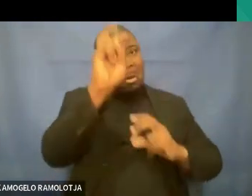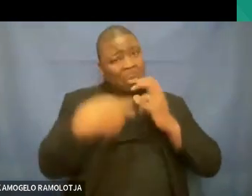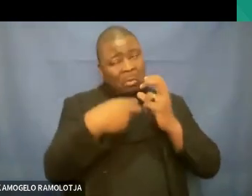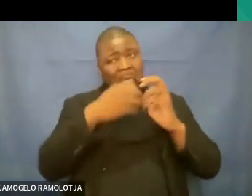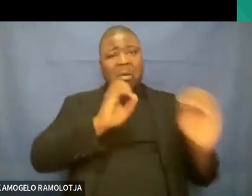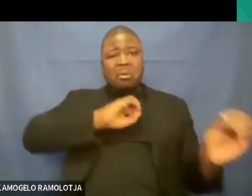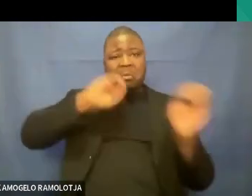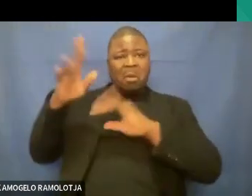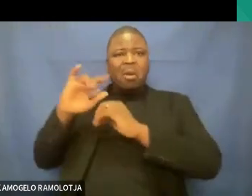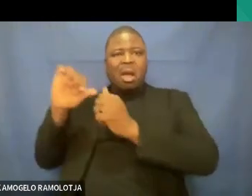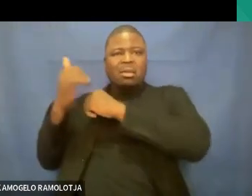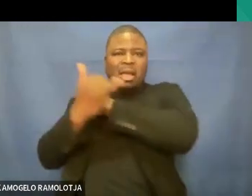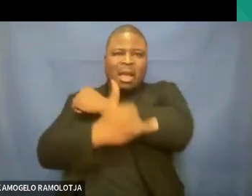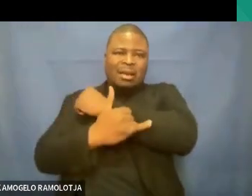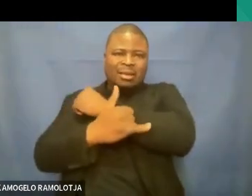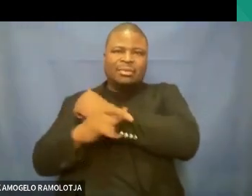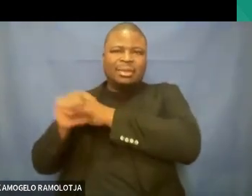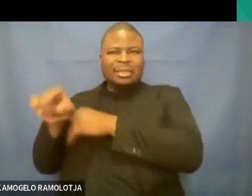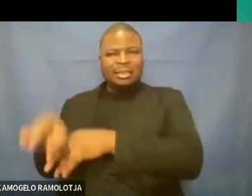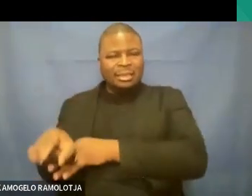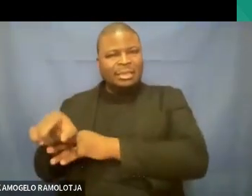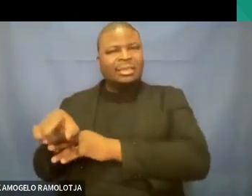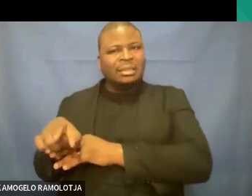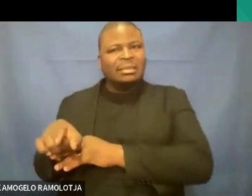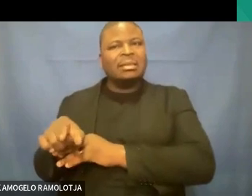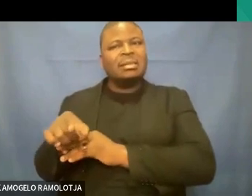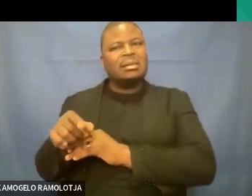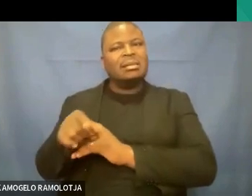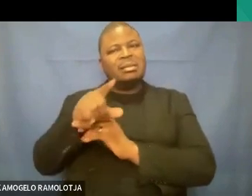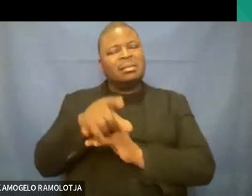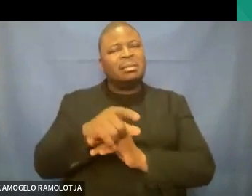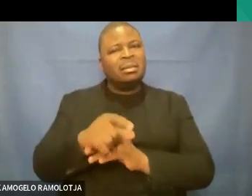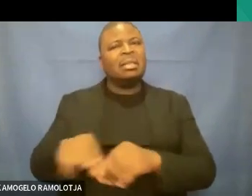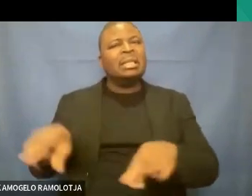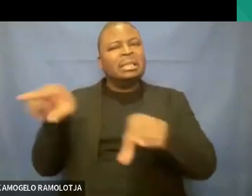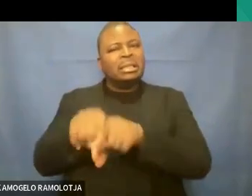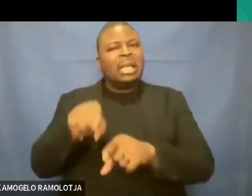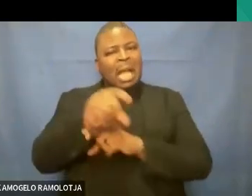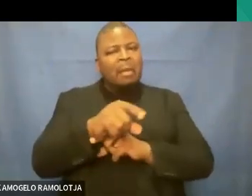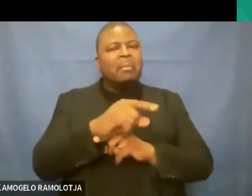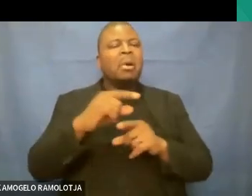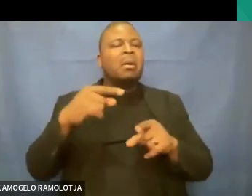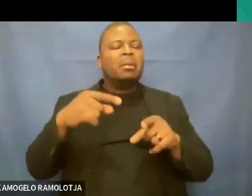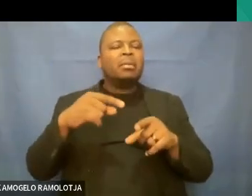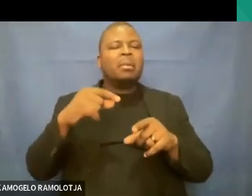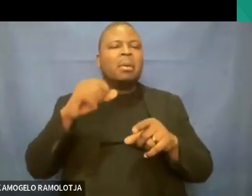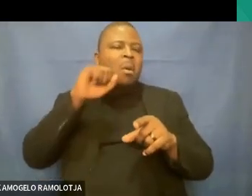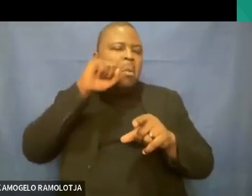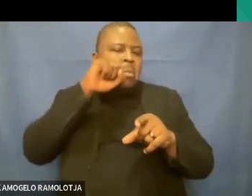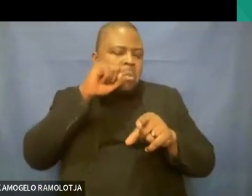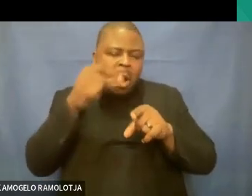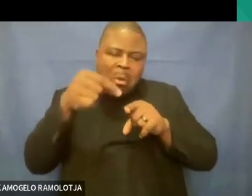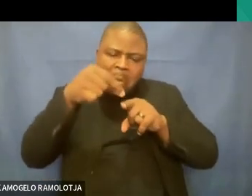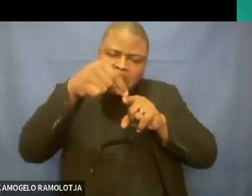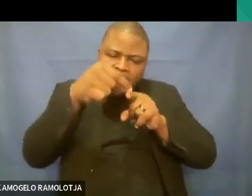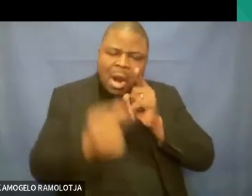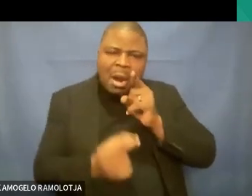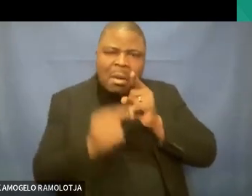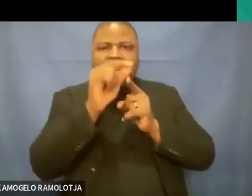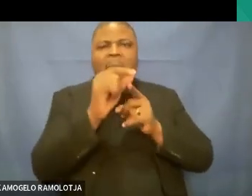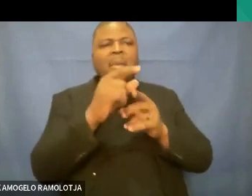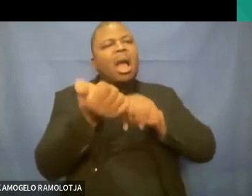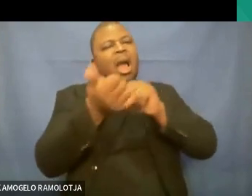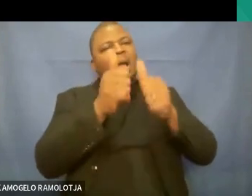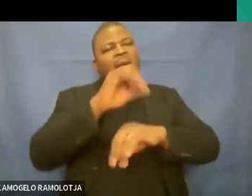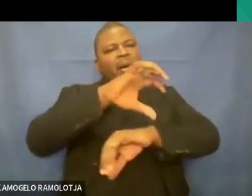who are familiar with issues of initiation and circumcision in other provinces, we've seen that there is a lot